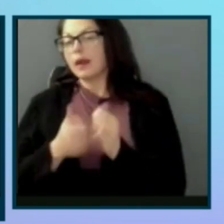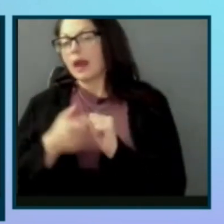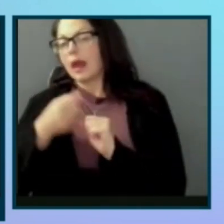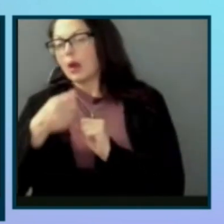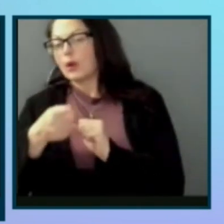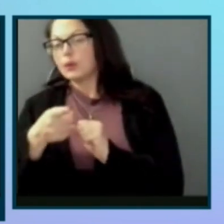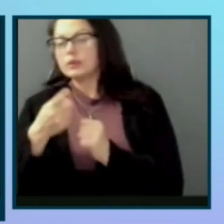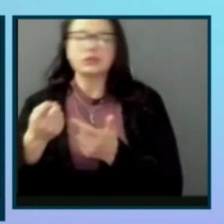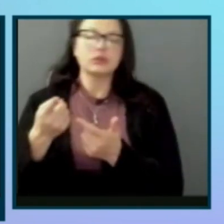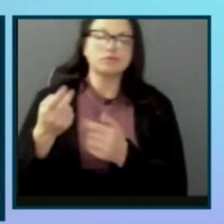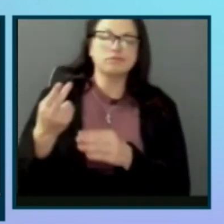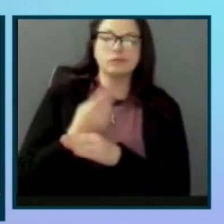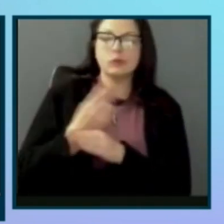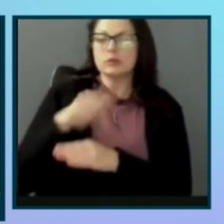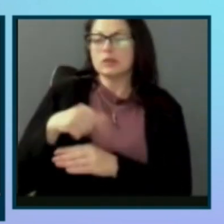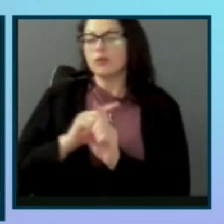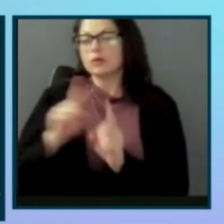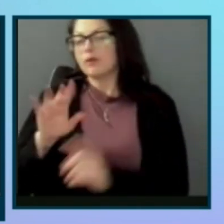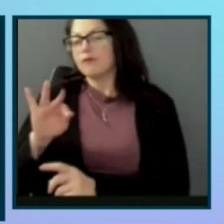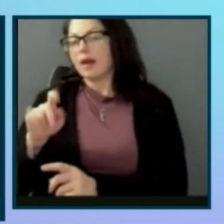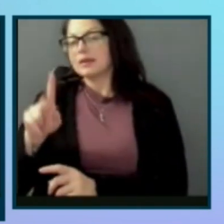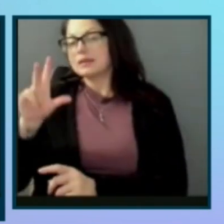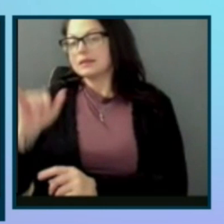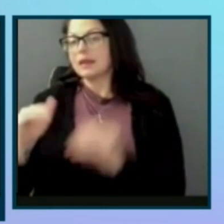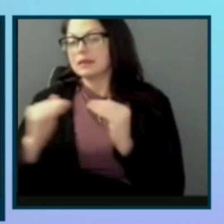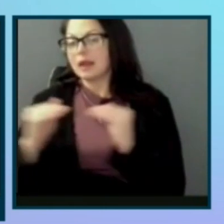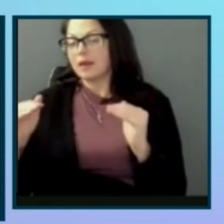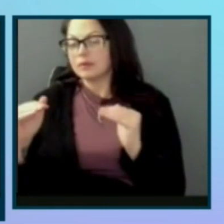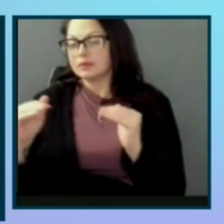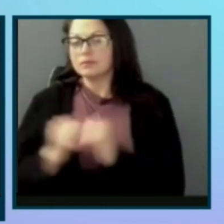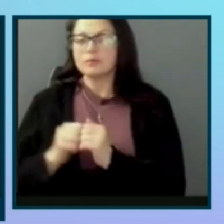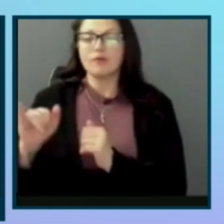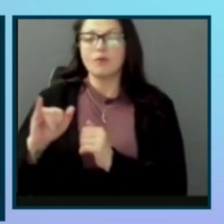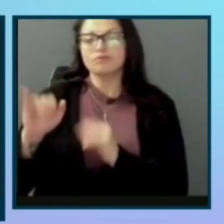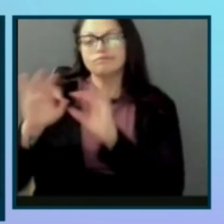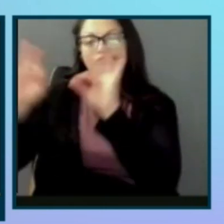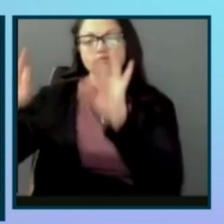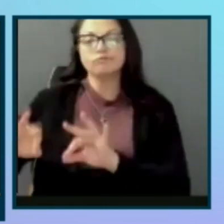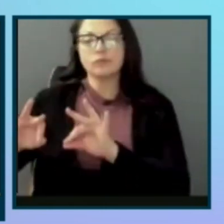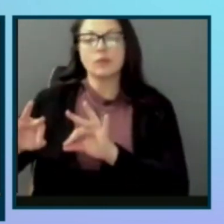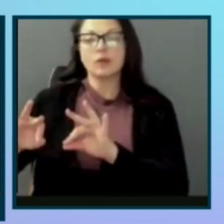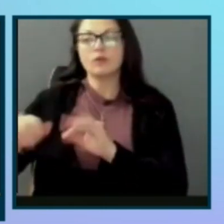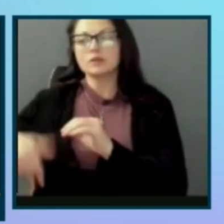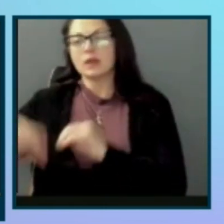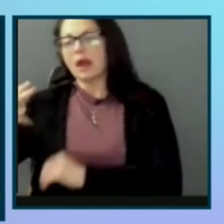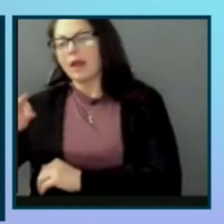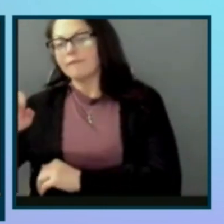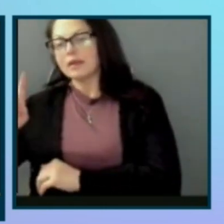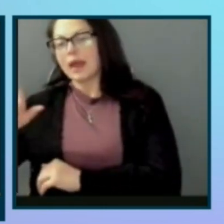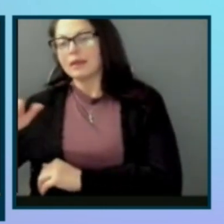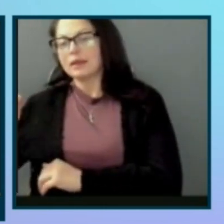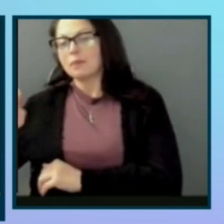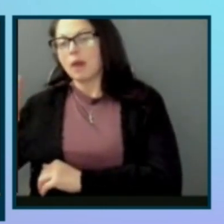fidelity levels? For example, wireframes versus more high fidelity mockups. I actually think it's good